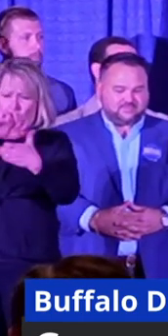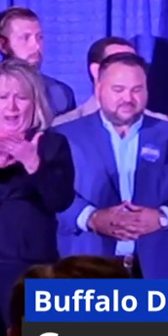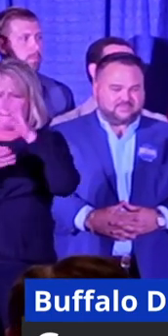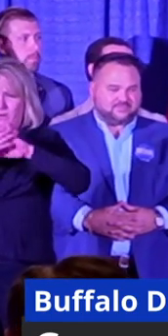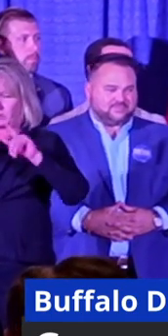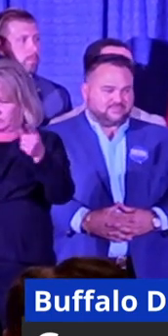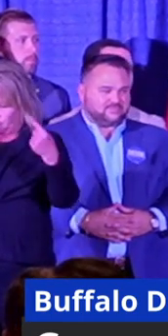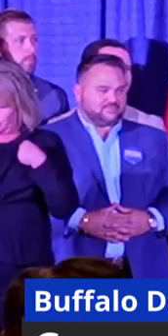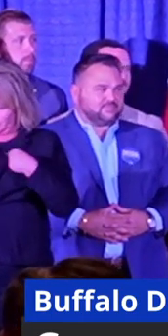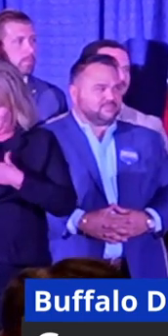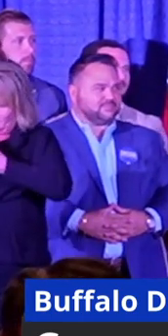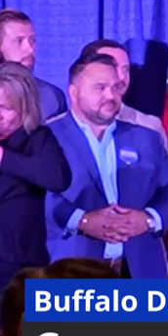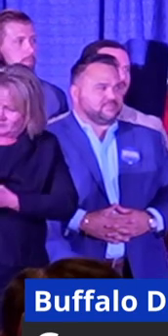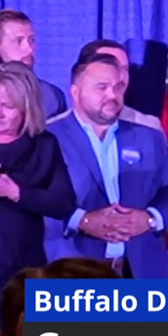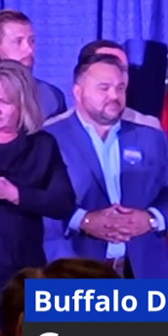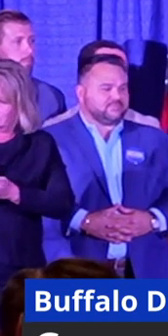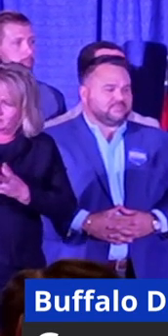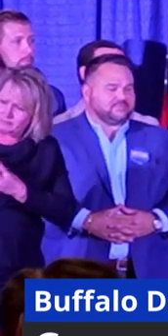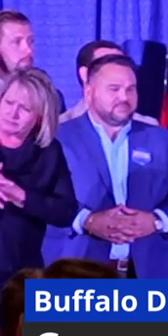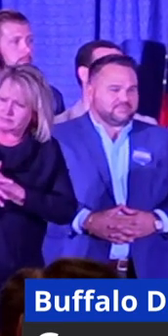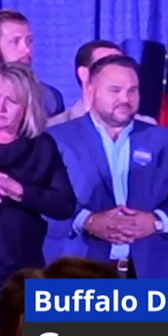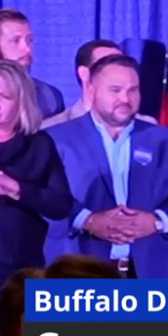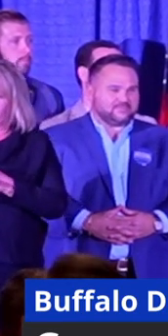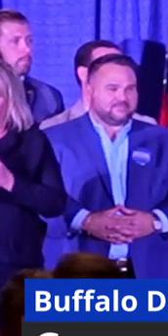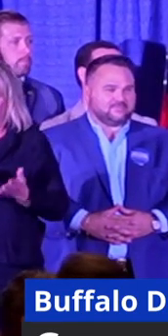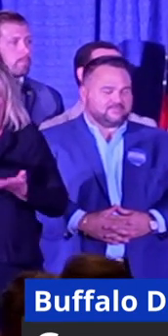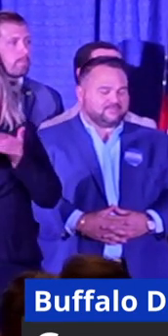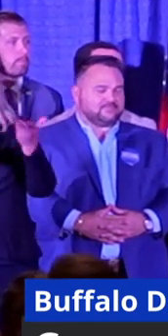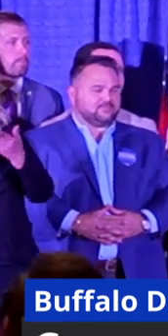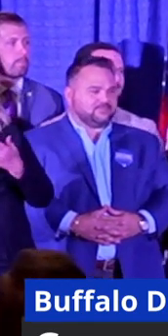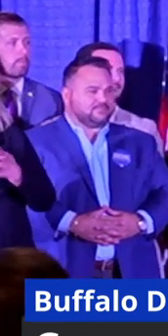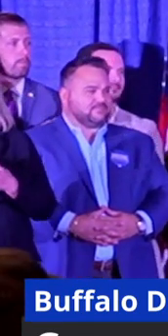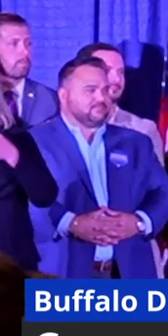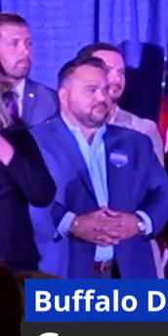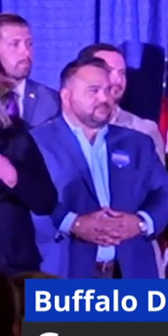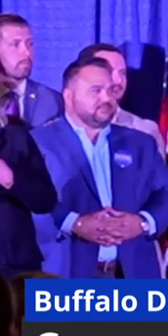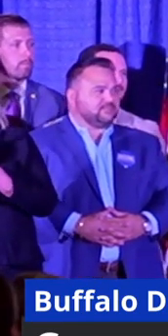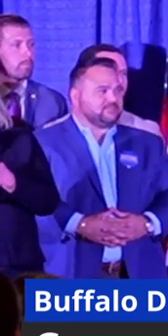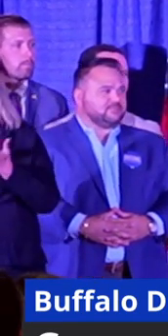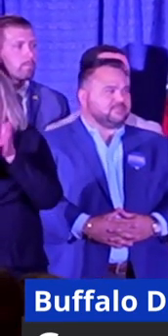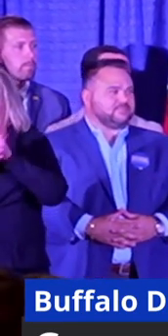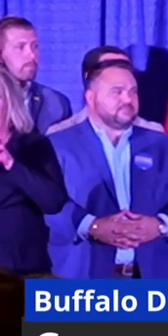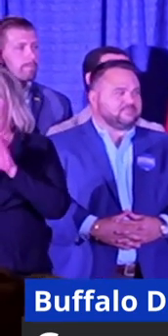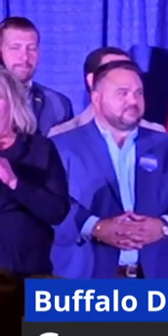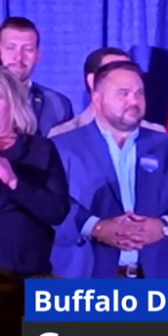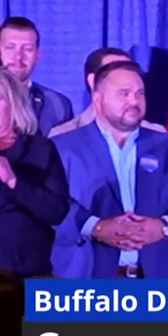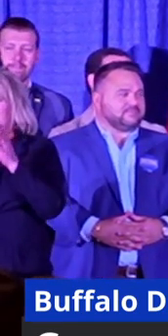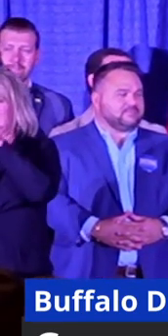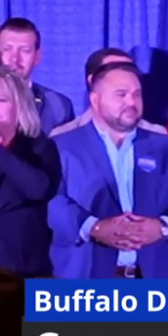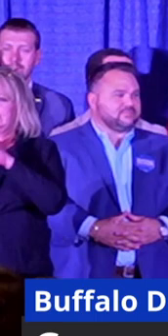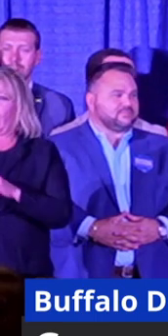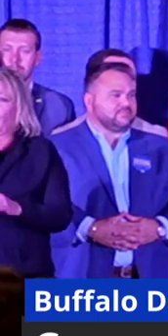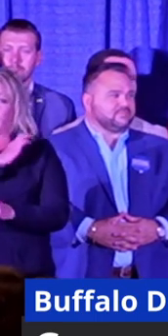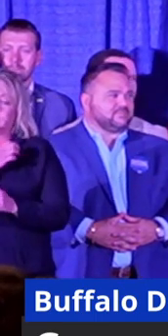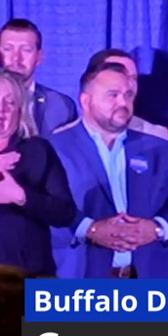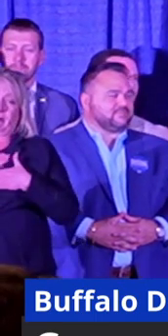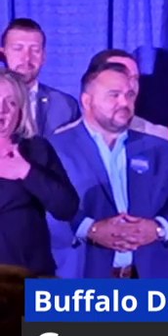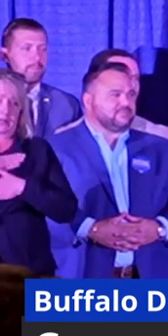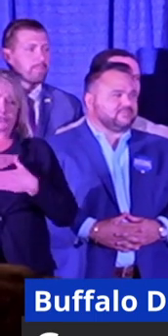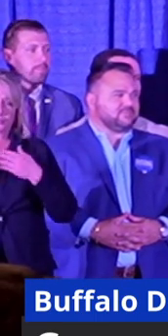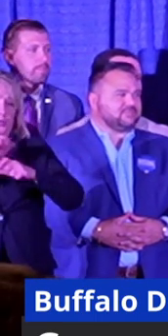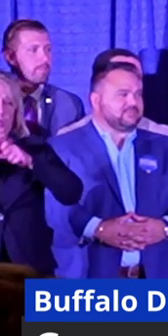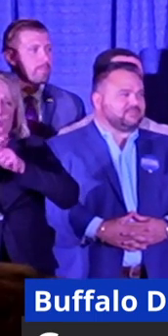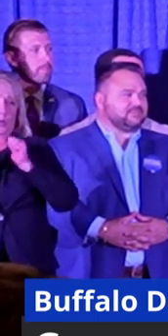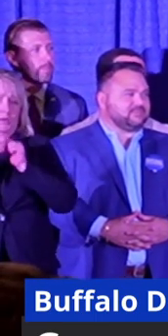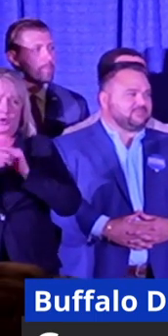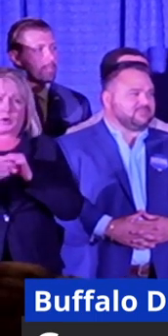one of us. She served with distinction on the Hamburg Town Council. I had the pleasure to work with her and call